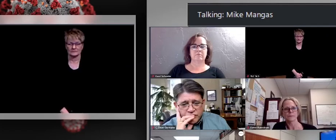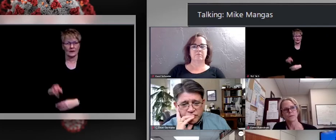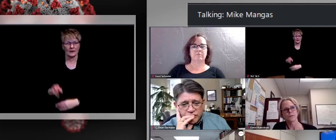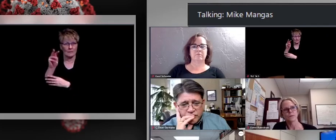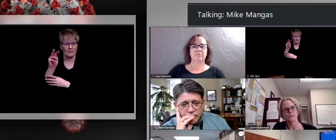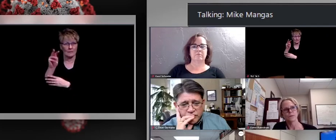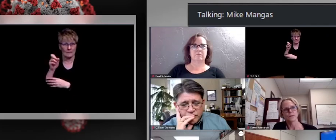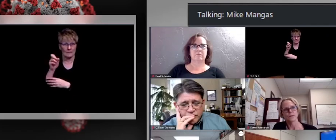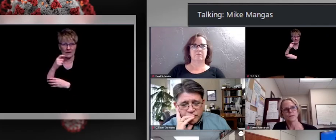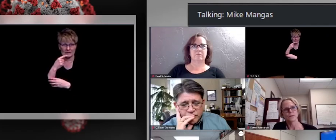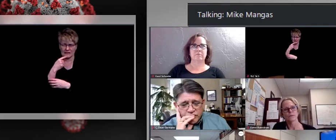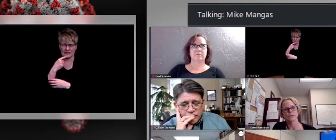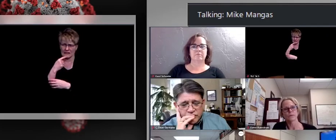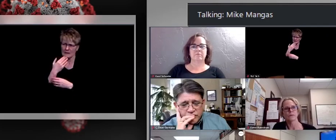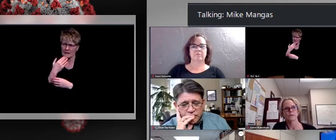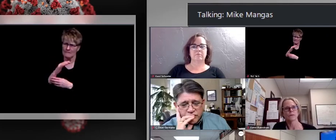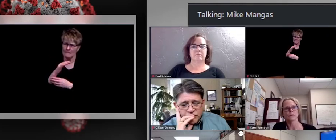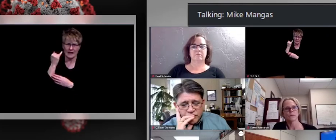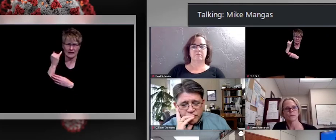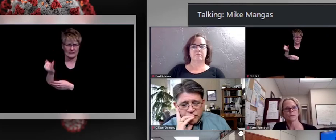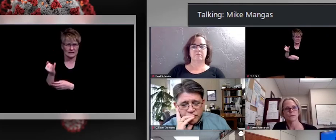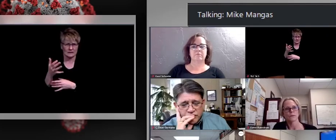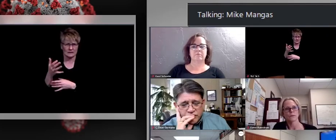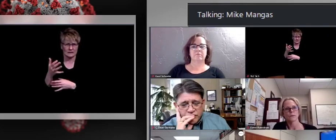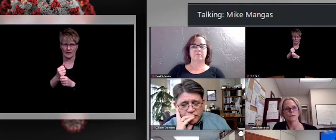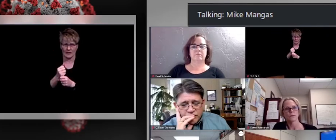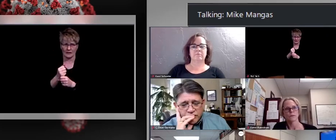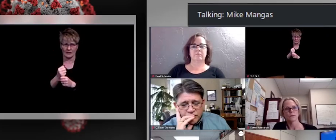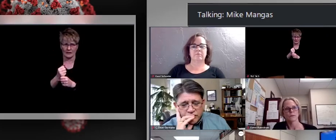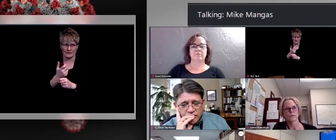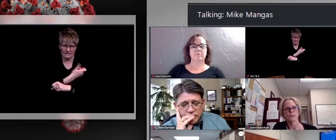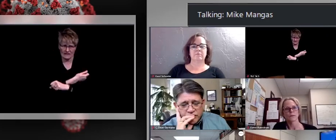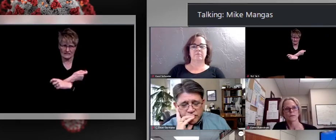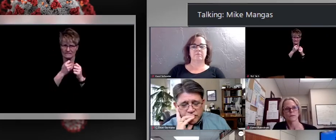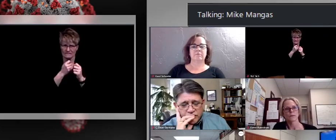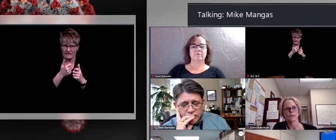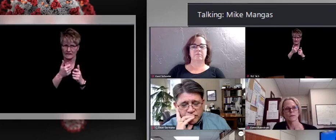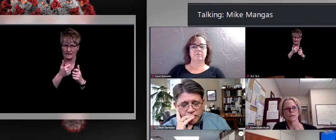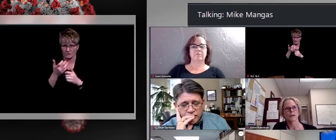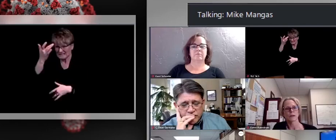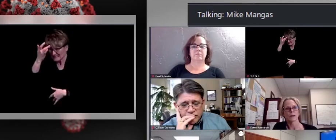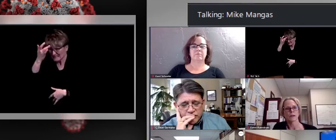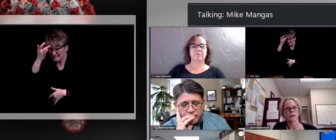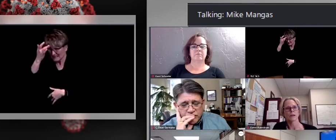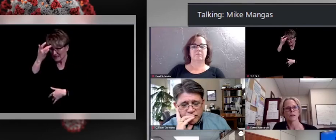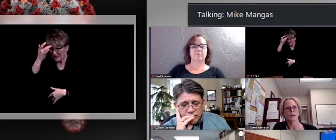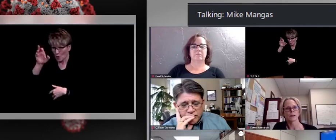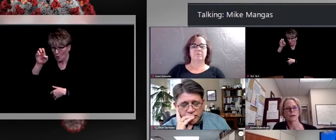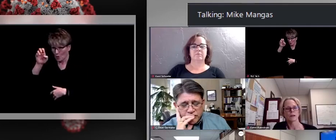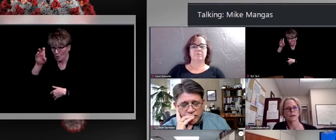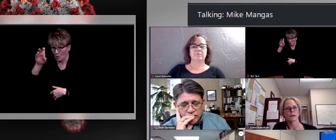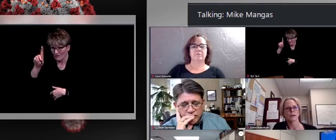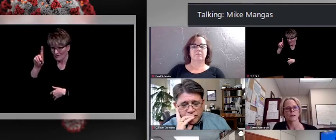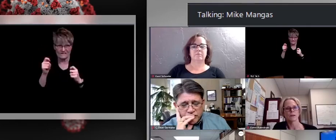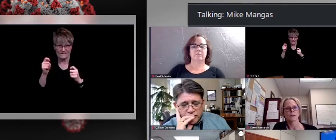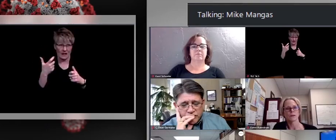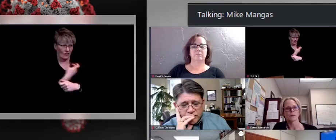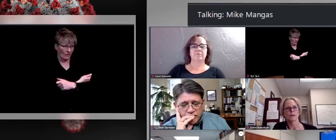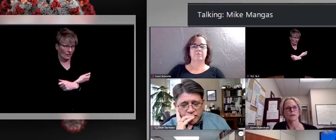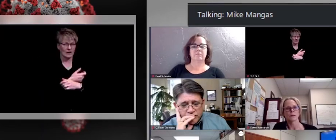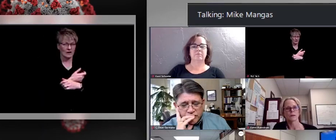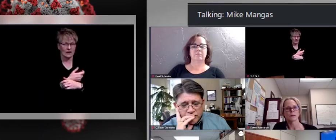and it would kind of act like how the second shot does to some people, you know, where you would have more severe symptoms after the vaccination.